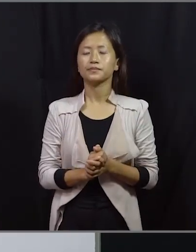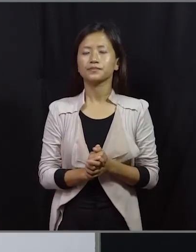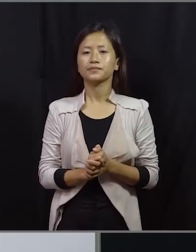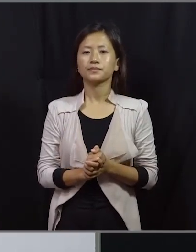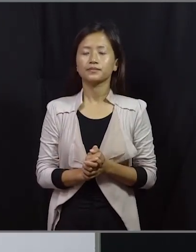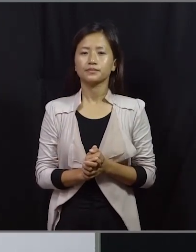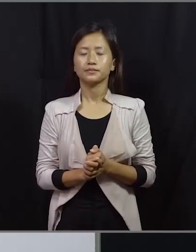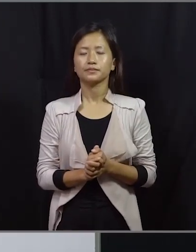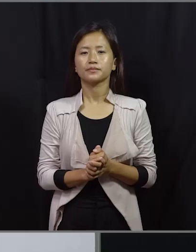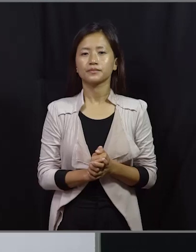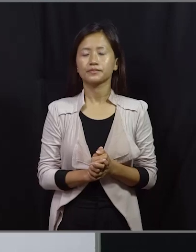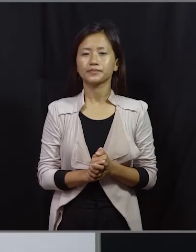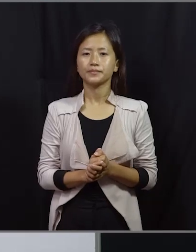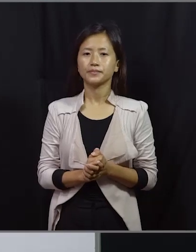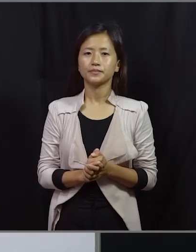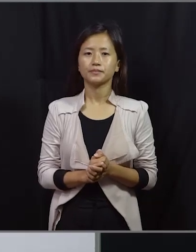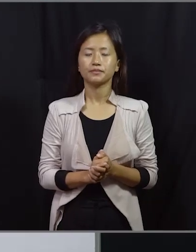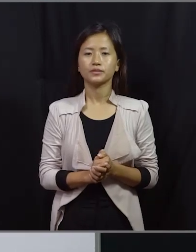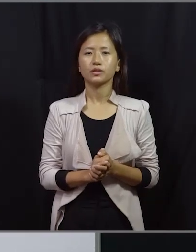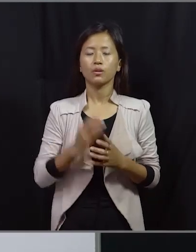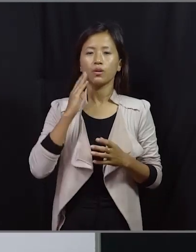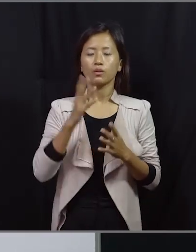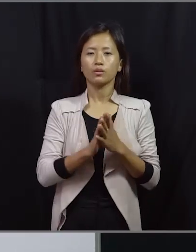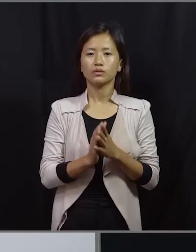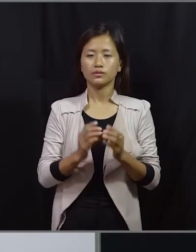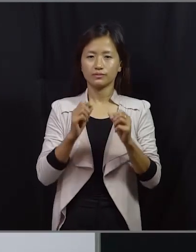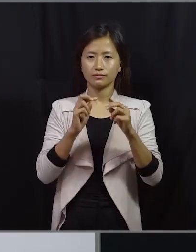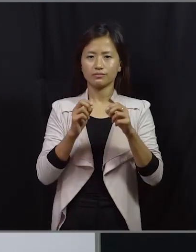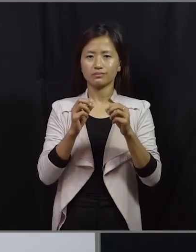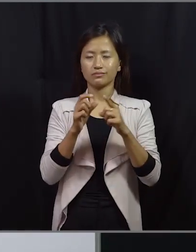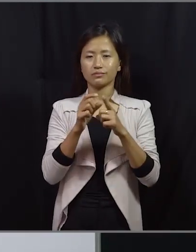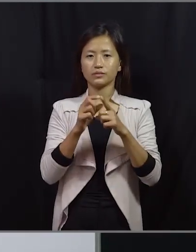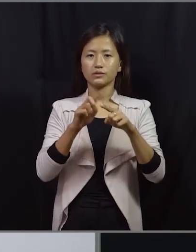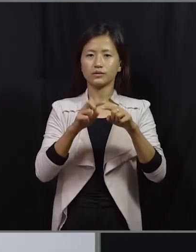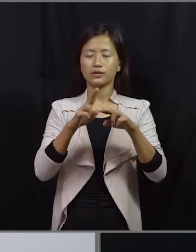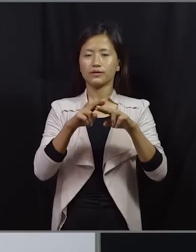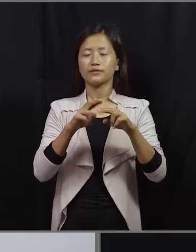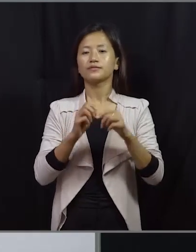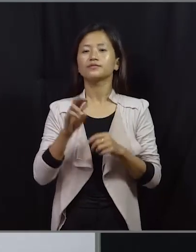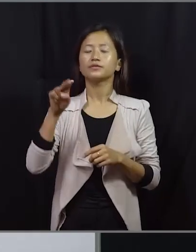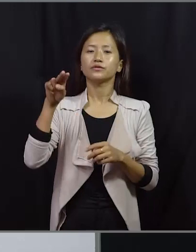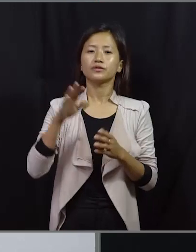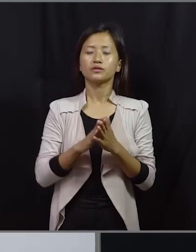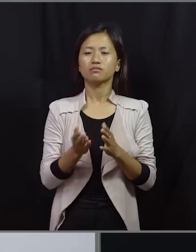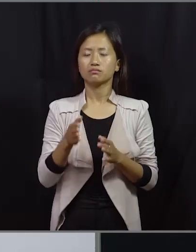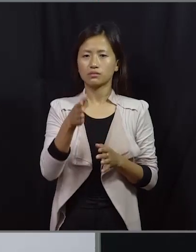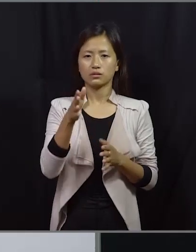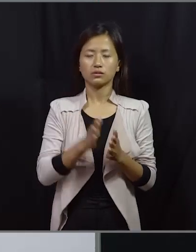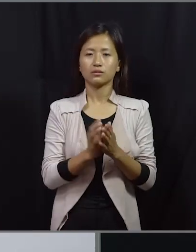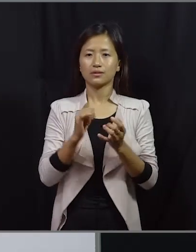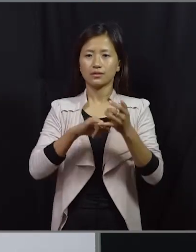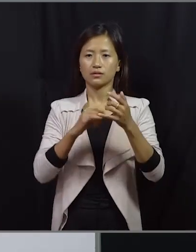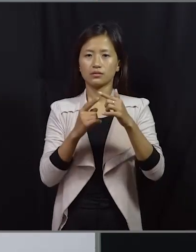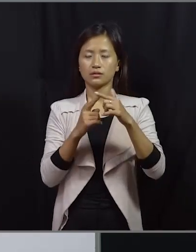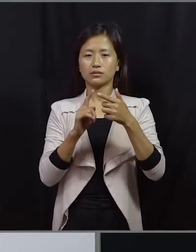Alright, may or may not be equal to B. When we define some unknown sets, so we can say that we can put